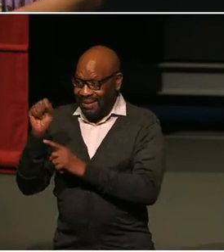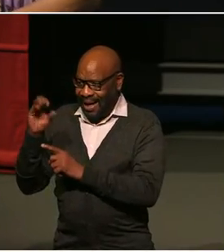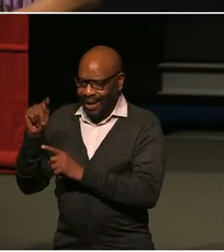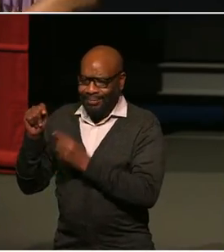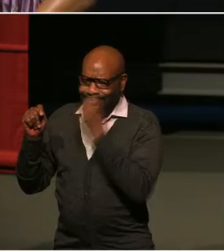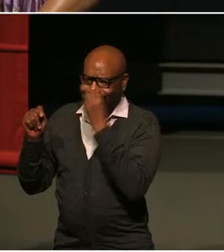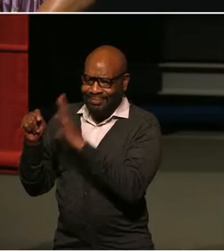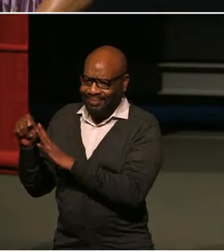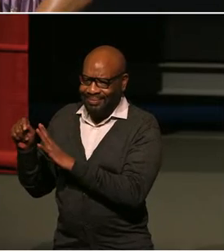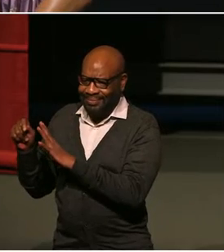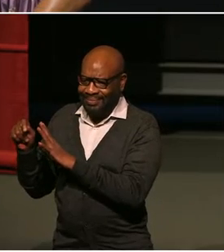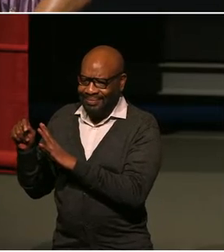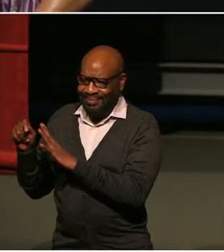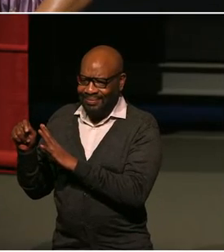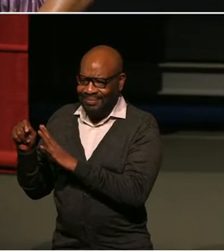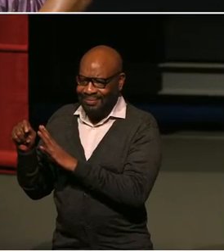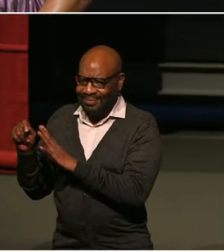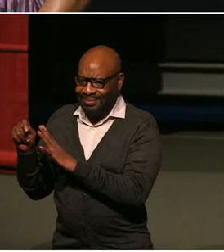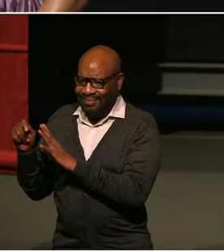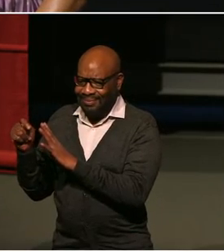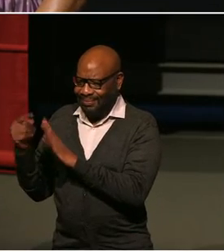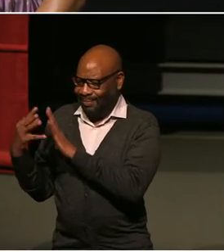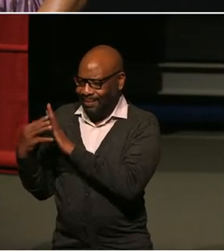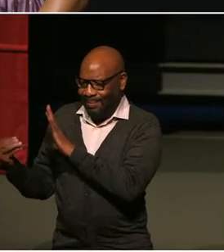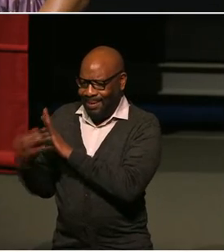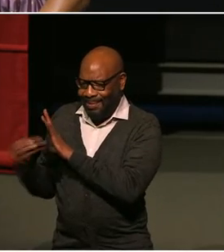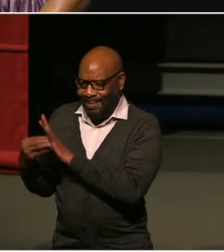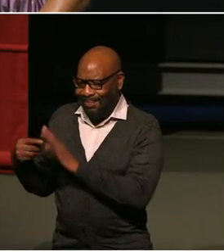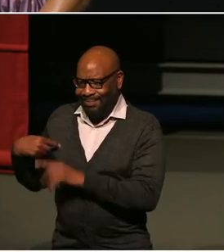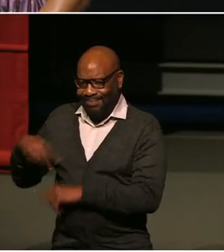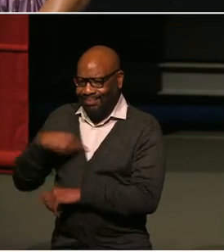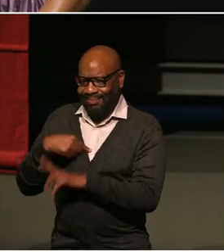look on a hat, the side of a helmet.